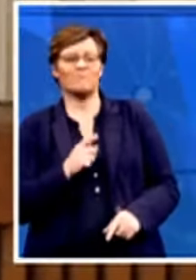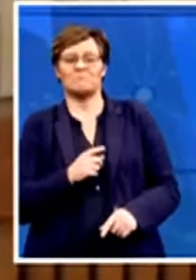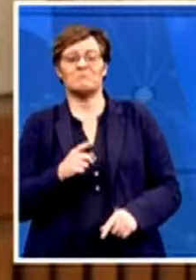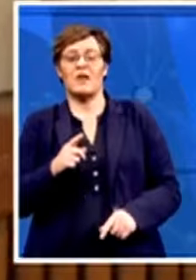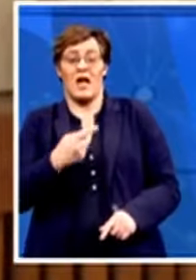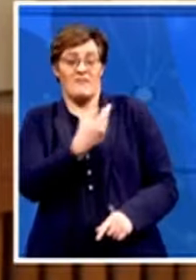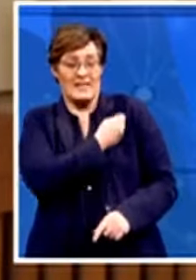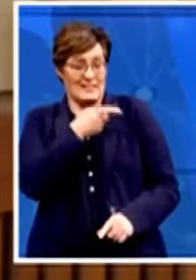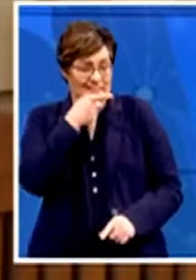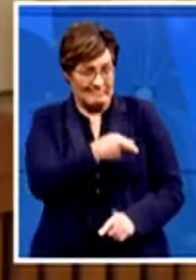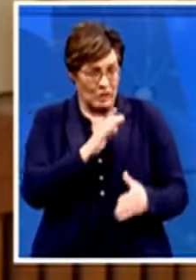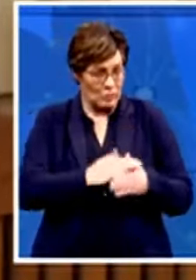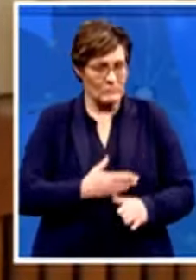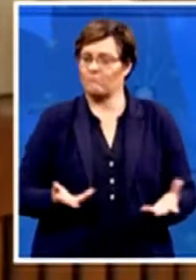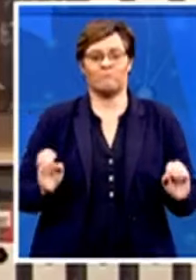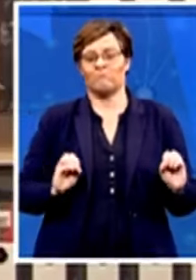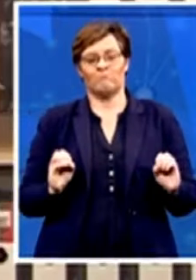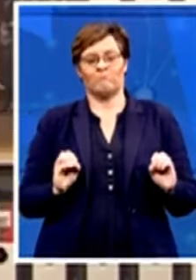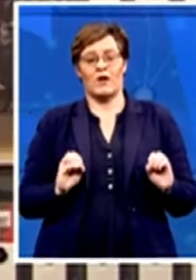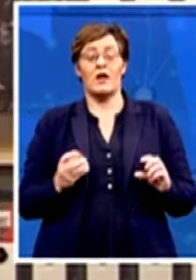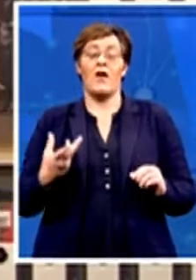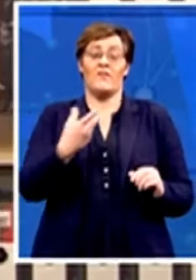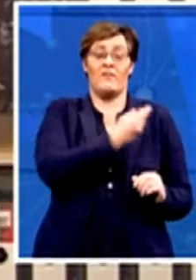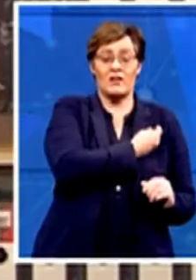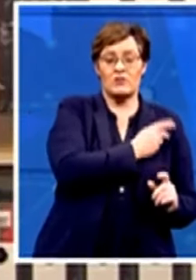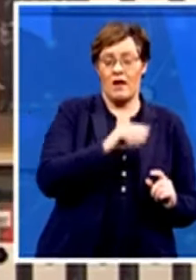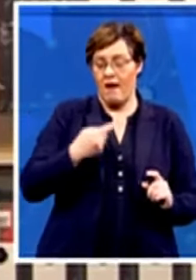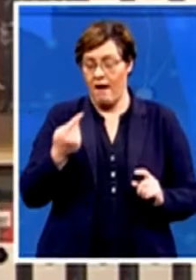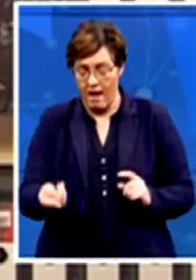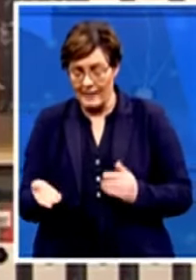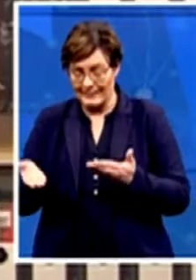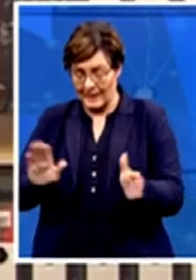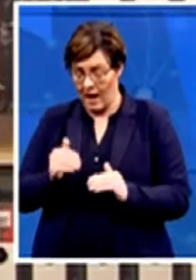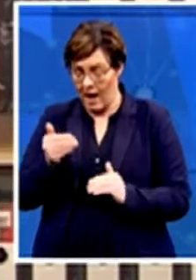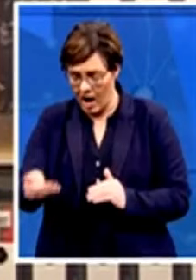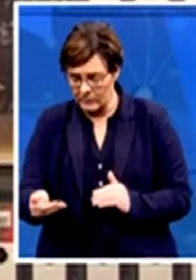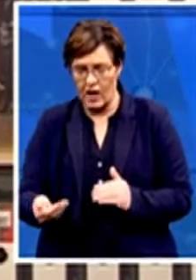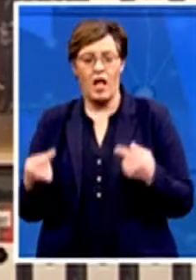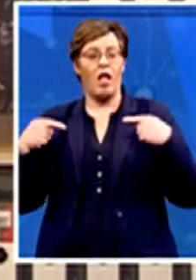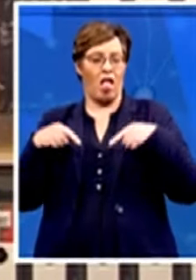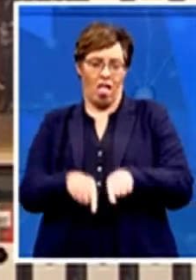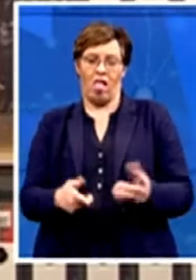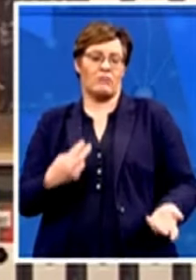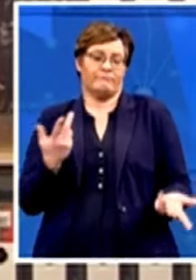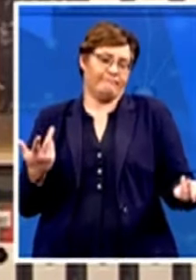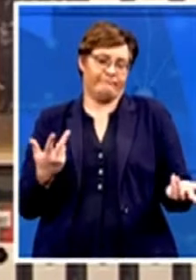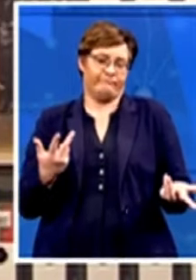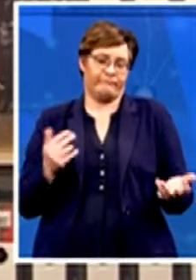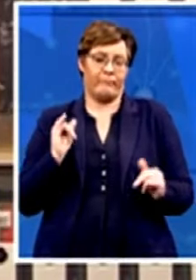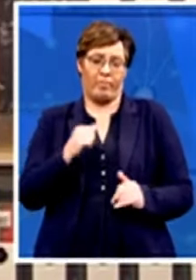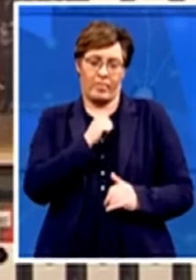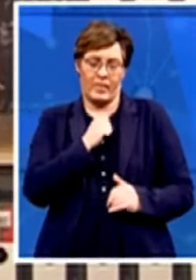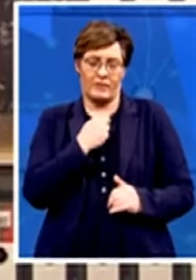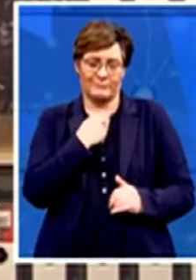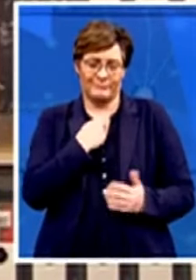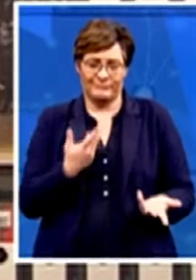after vaccination were coincidental. 26 of them were found to be